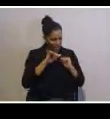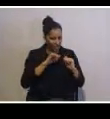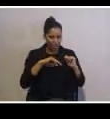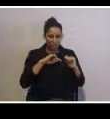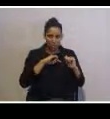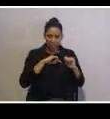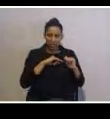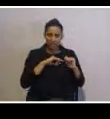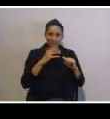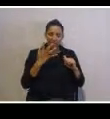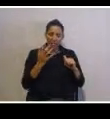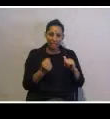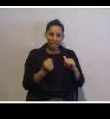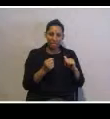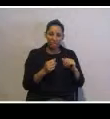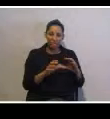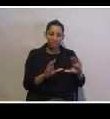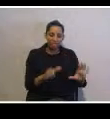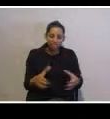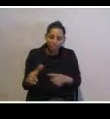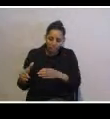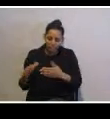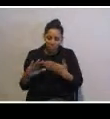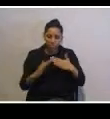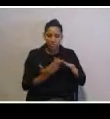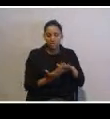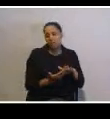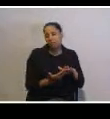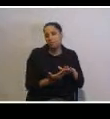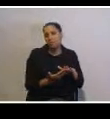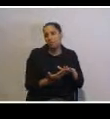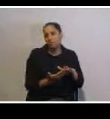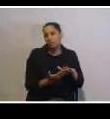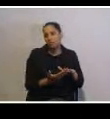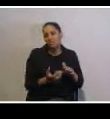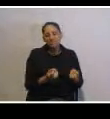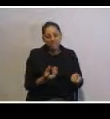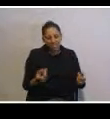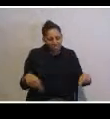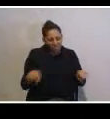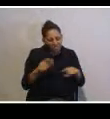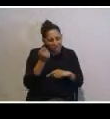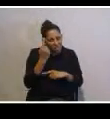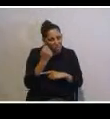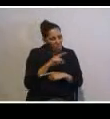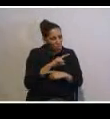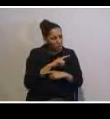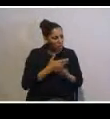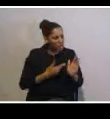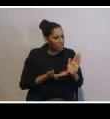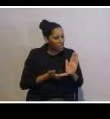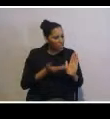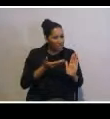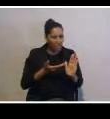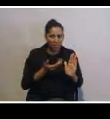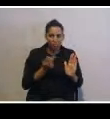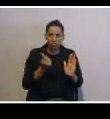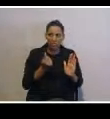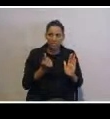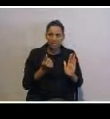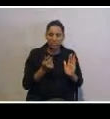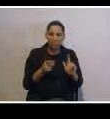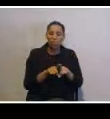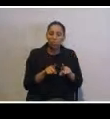with the communities to make them understand why do we need to increase these prices, and to make